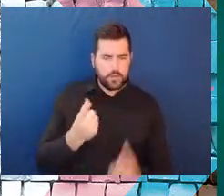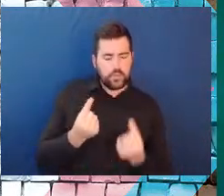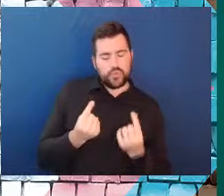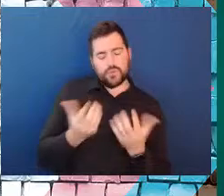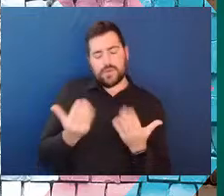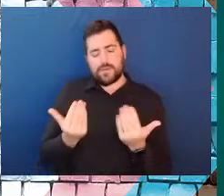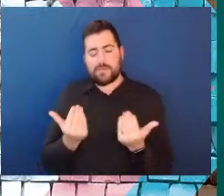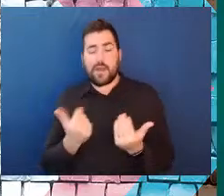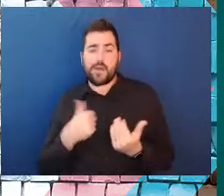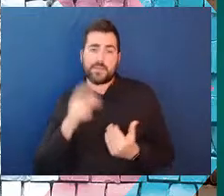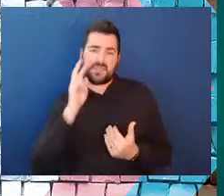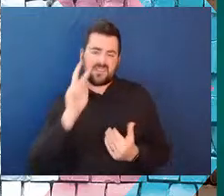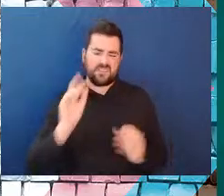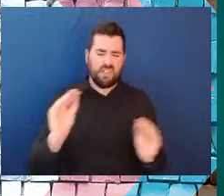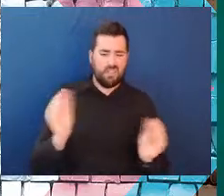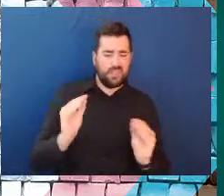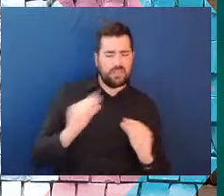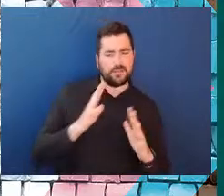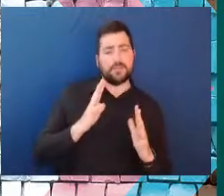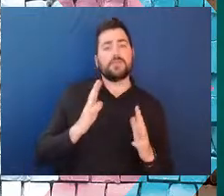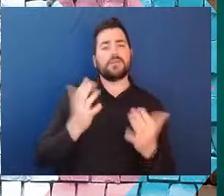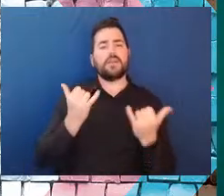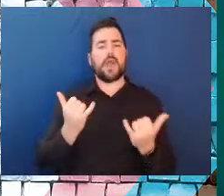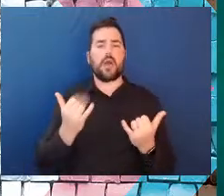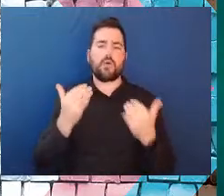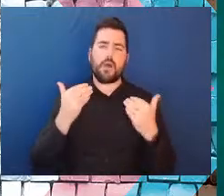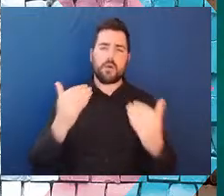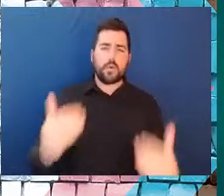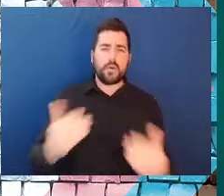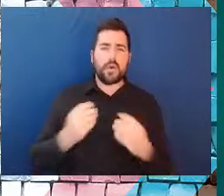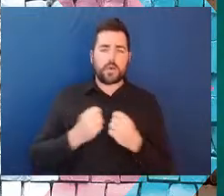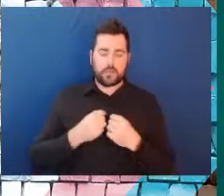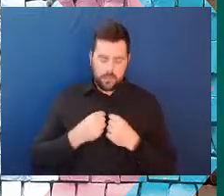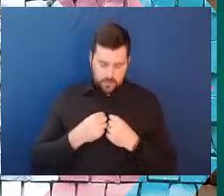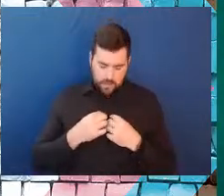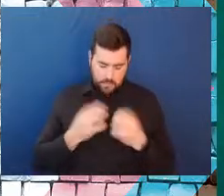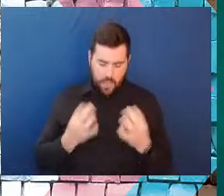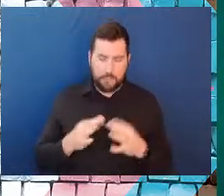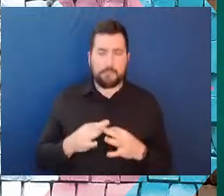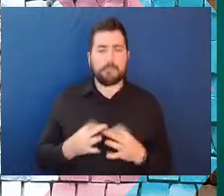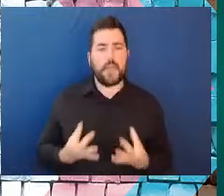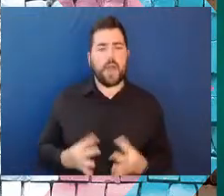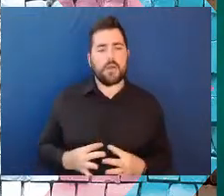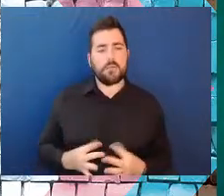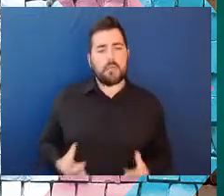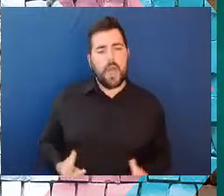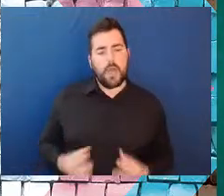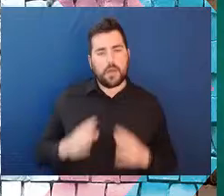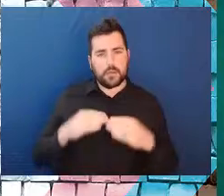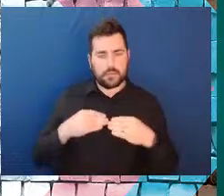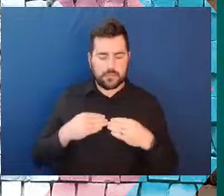night. I'm telling you, I'm sending my buttons, babe.